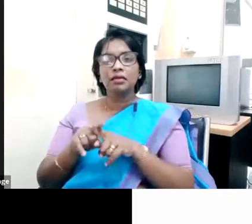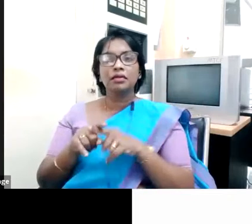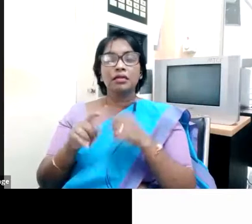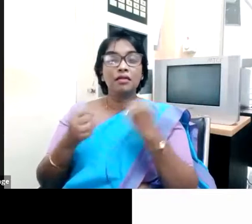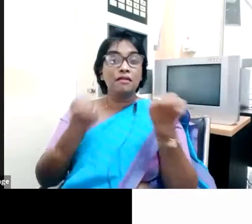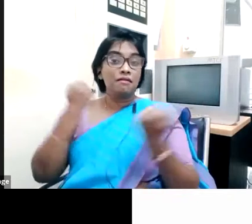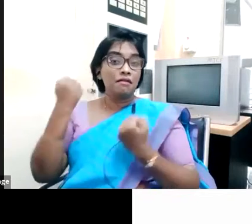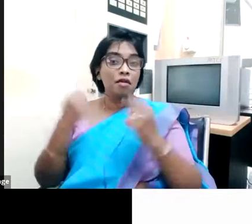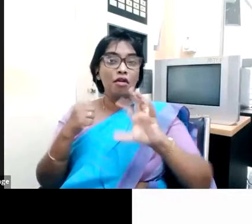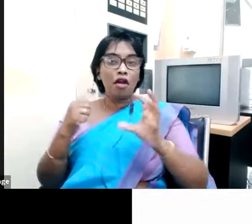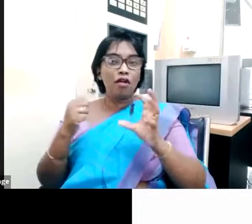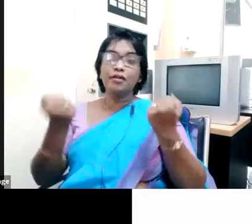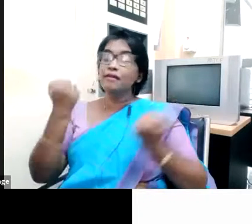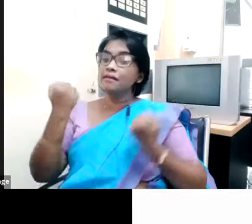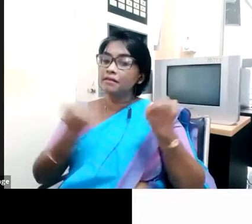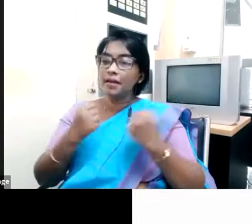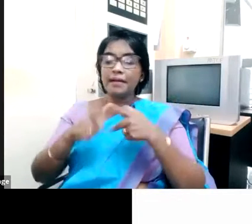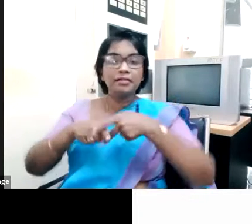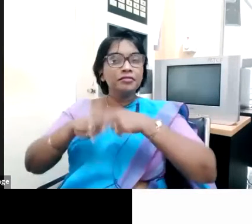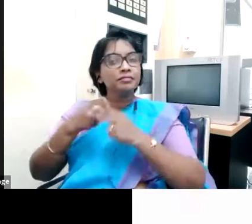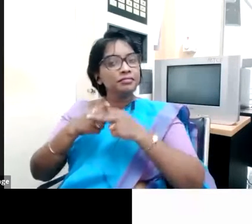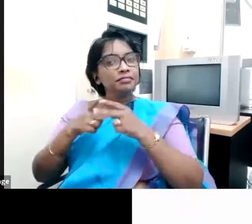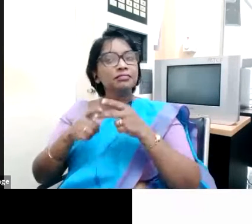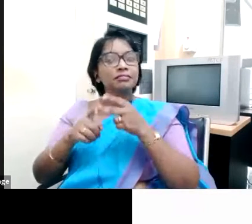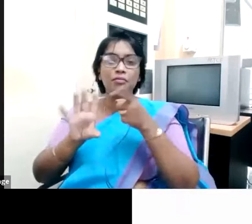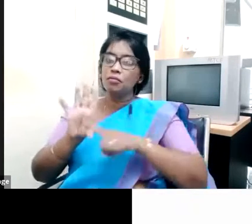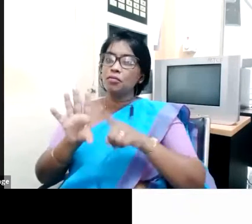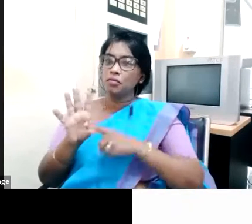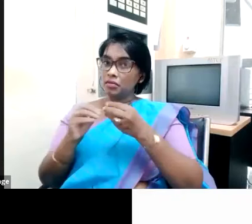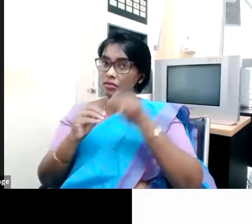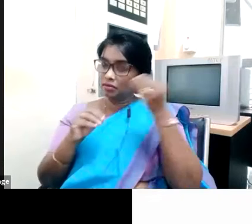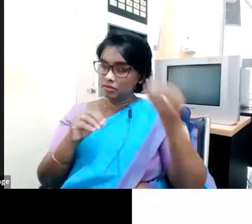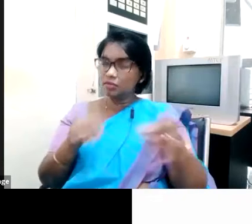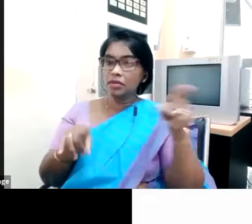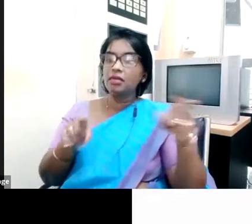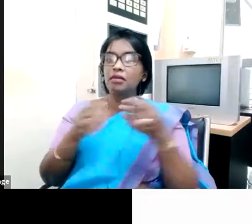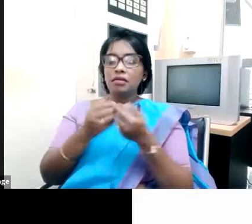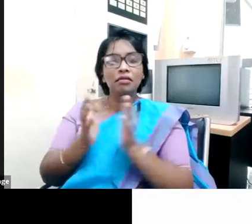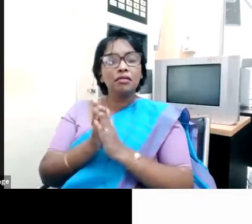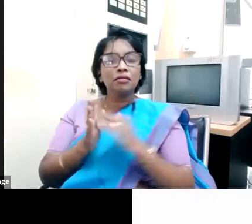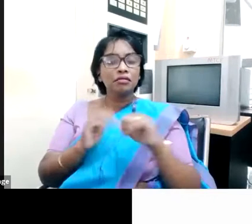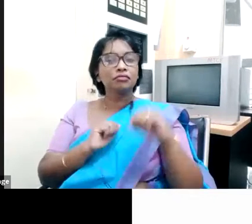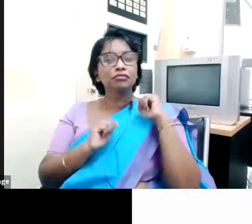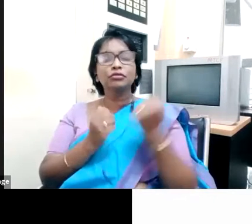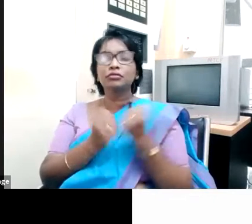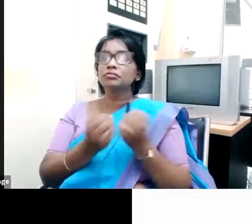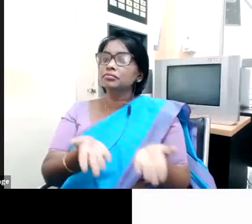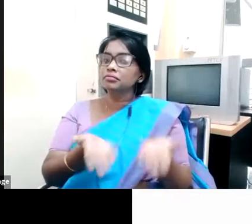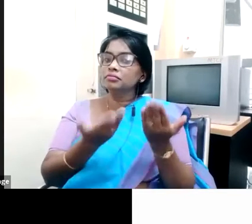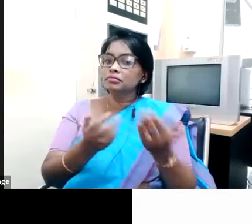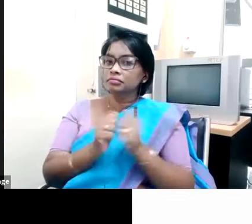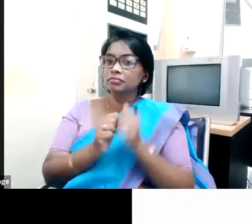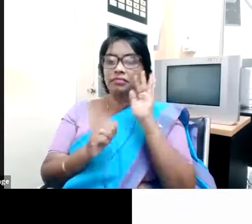mechanics, where they get empowered and they get